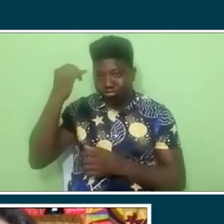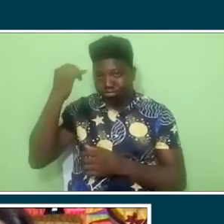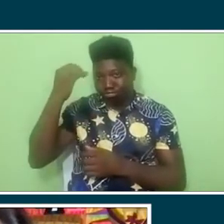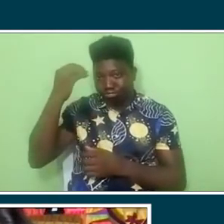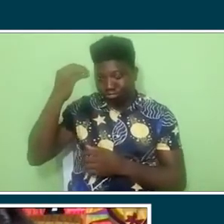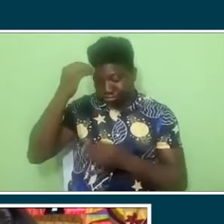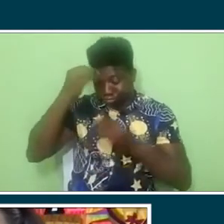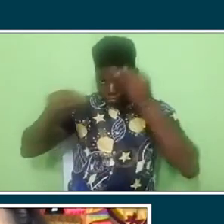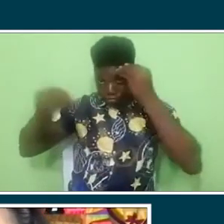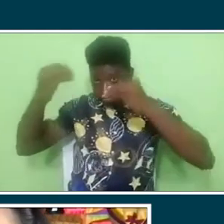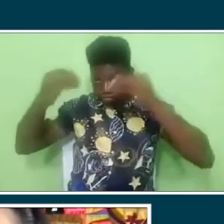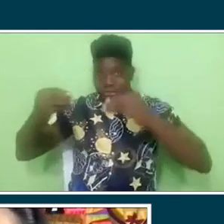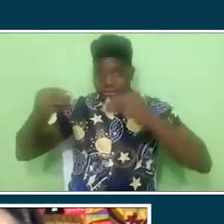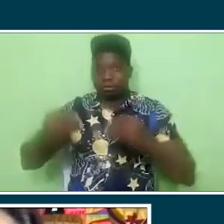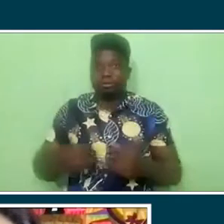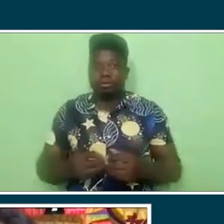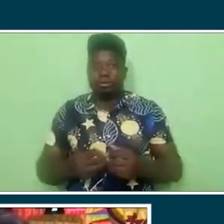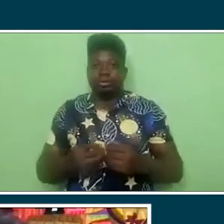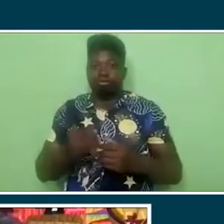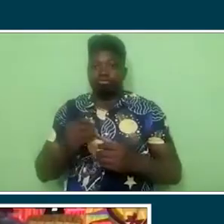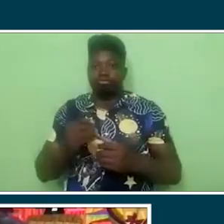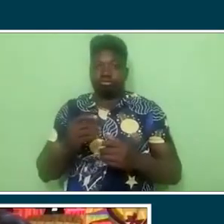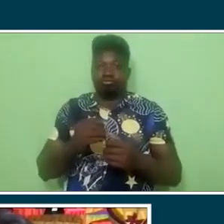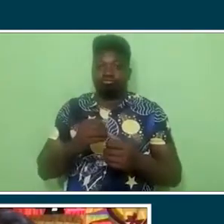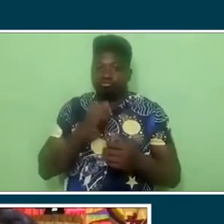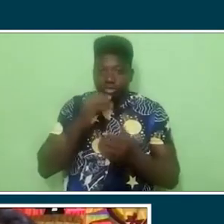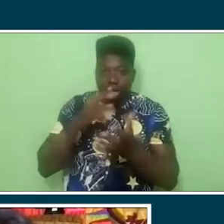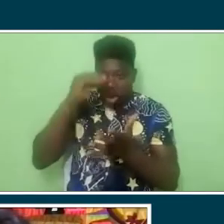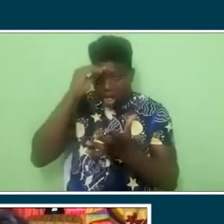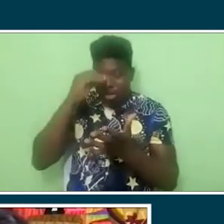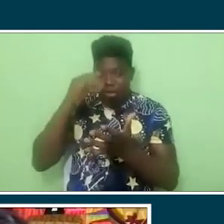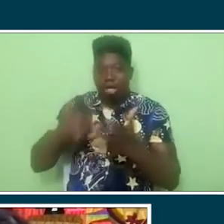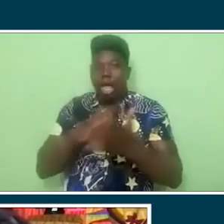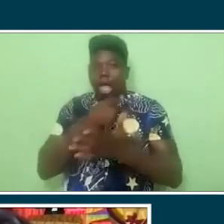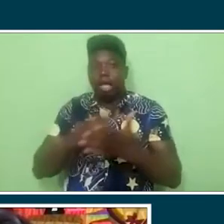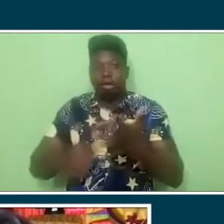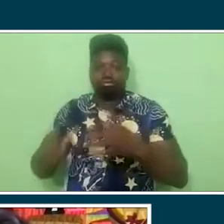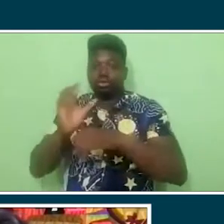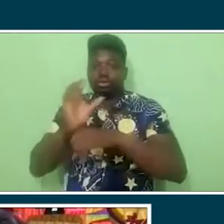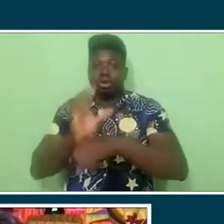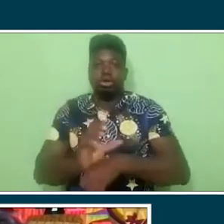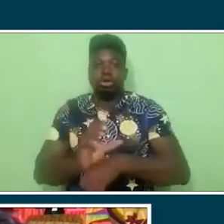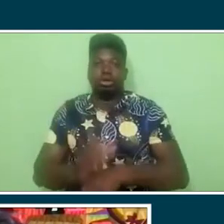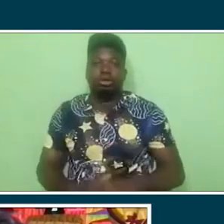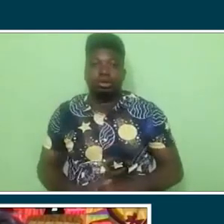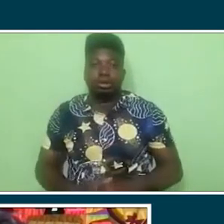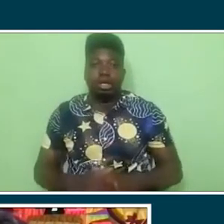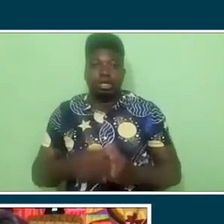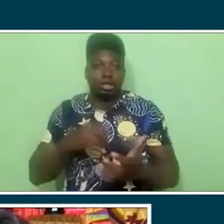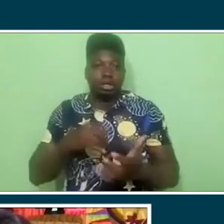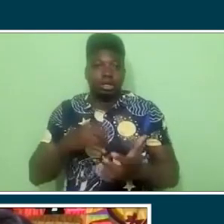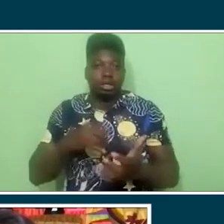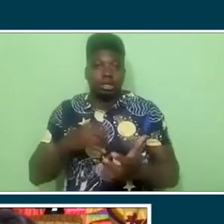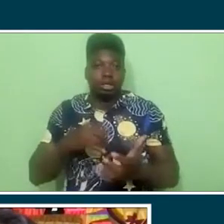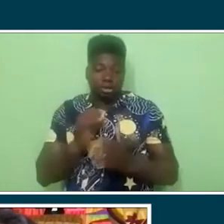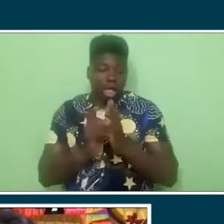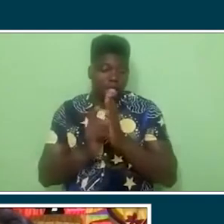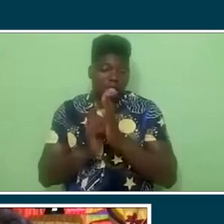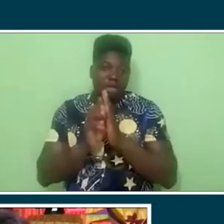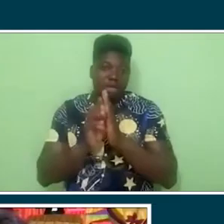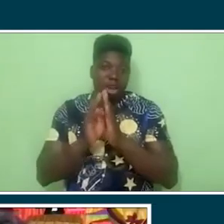Well, it's there's so much to say, right? But I think it is a